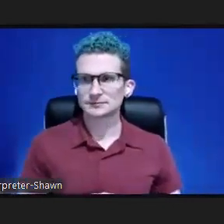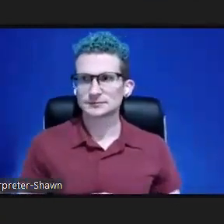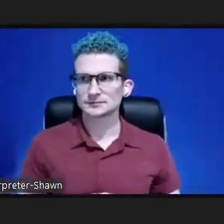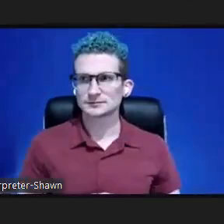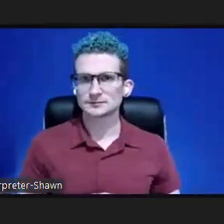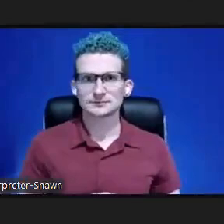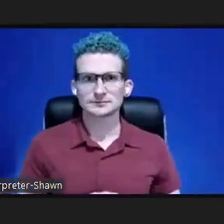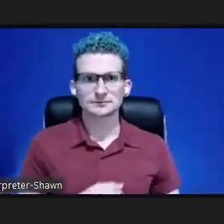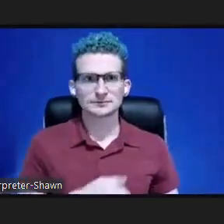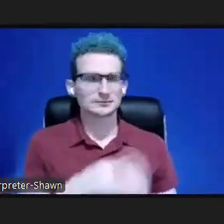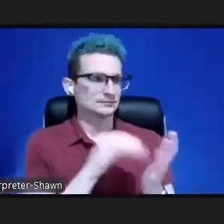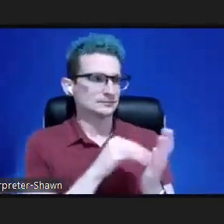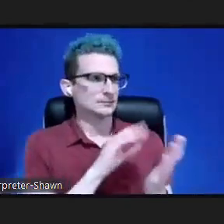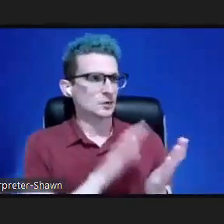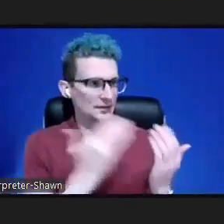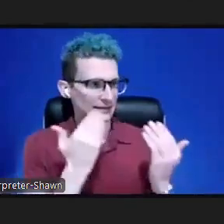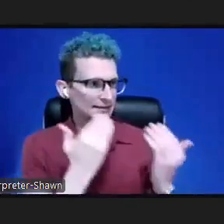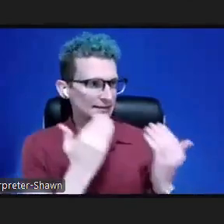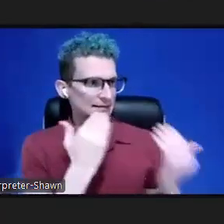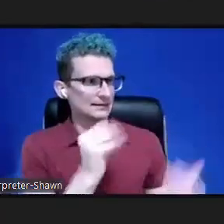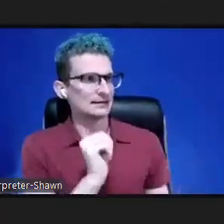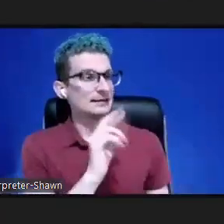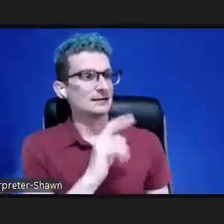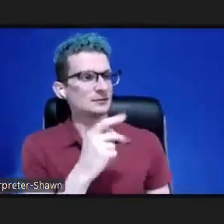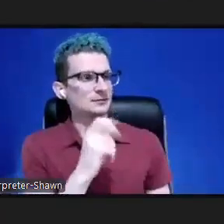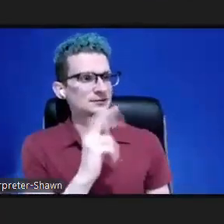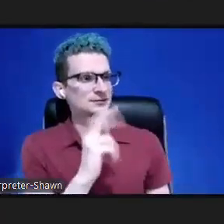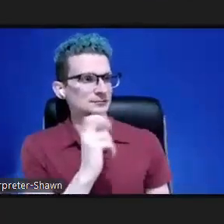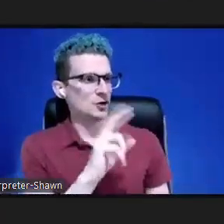Noted. Thanks so much, Mr. Parker. Tasha?